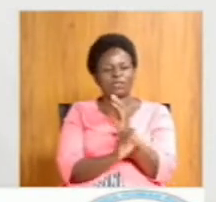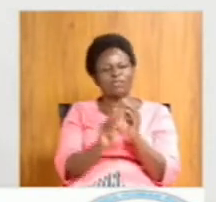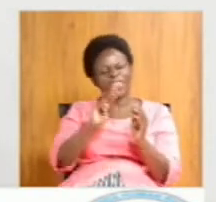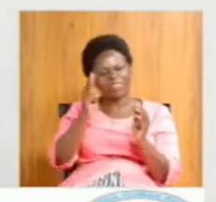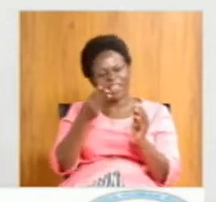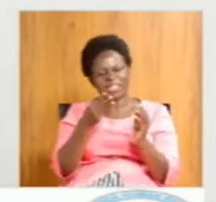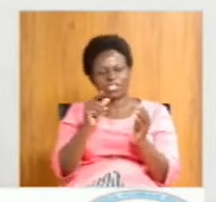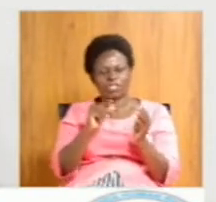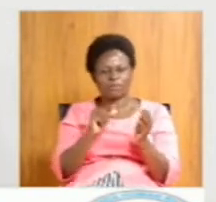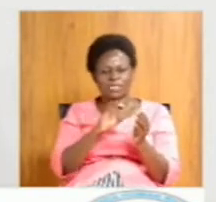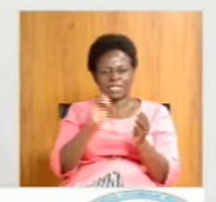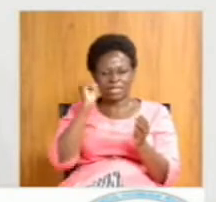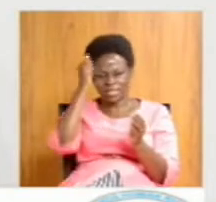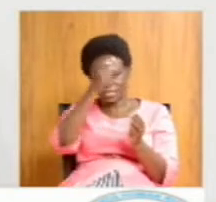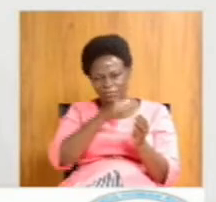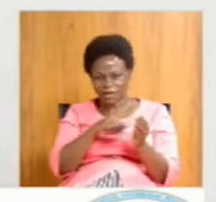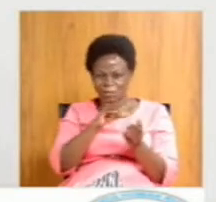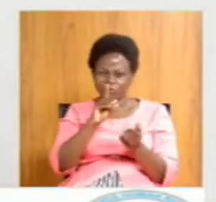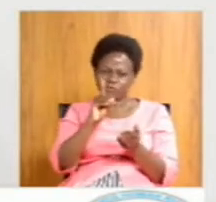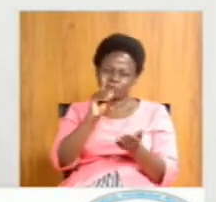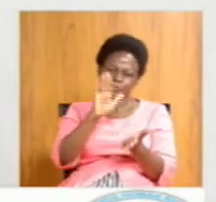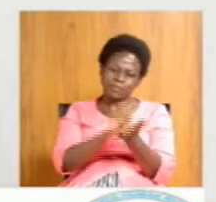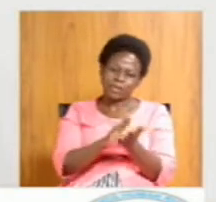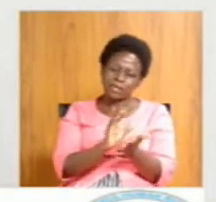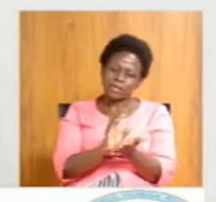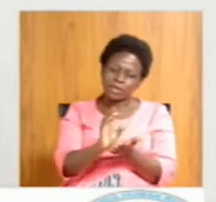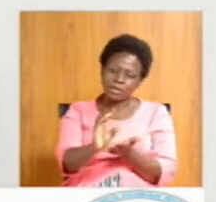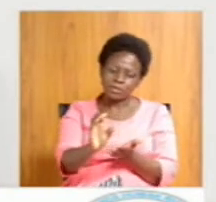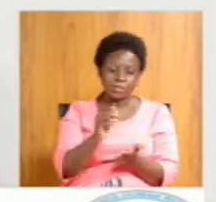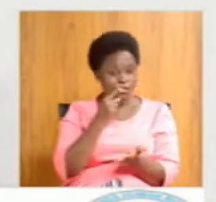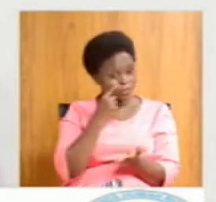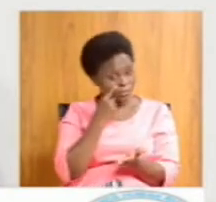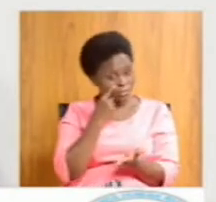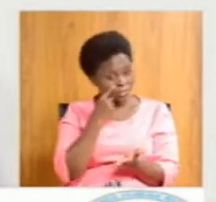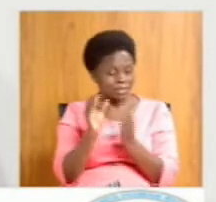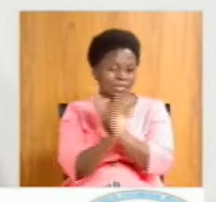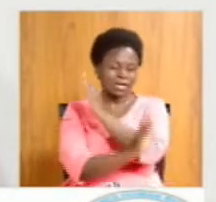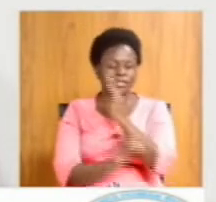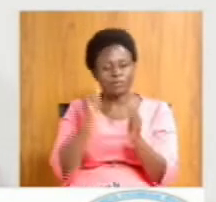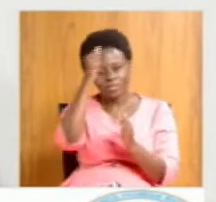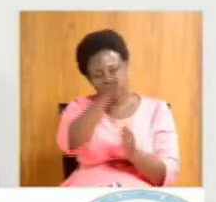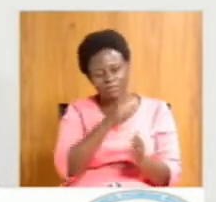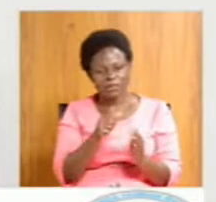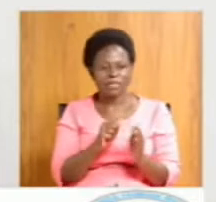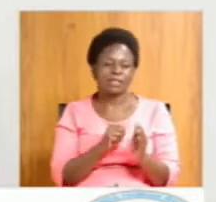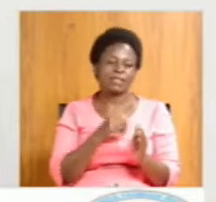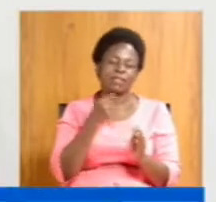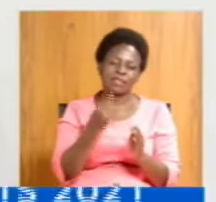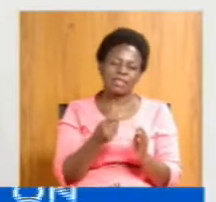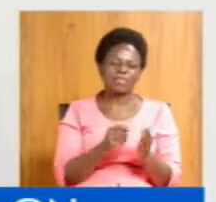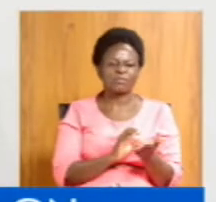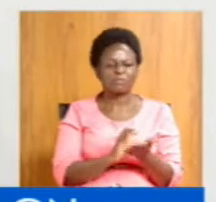cheapest in East Africa in terms of data cost. So you find there are countries in Africa that are still charging 1 GB